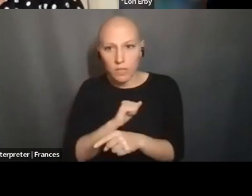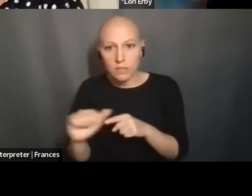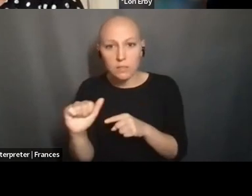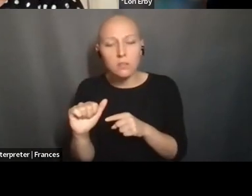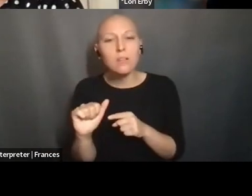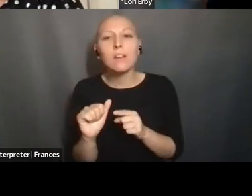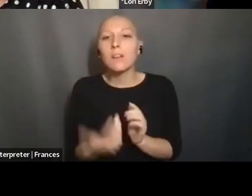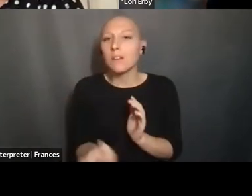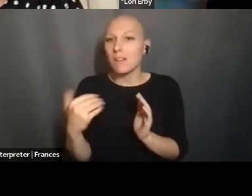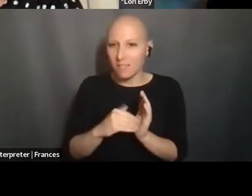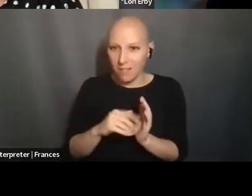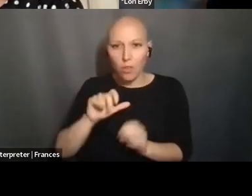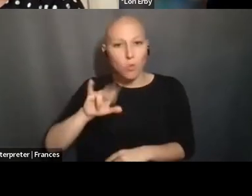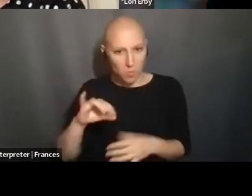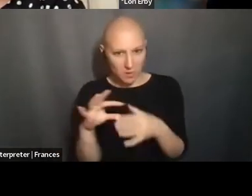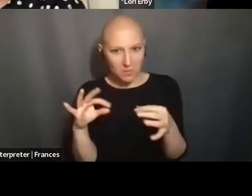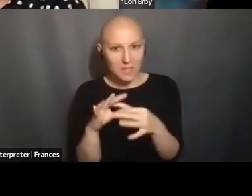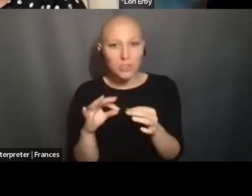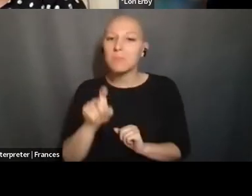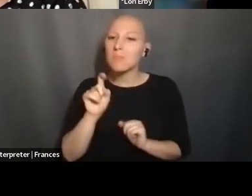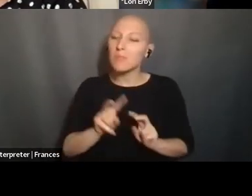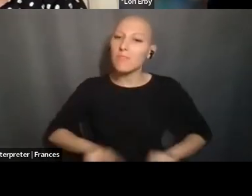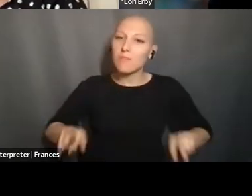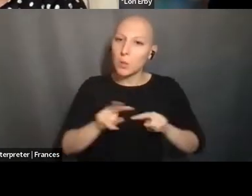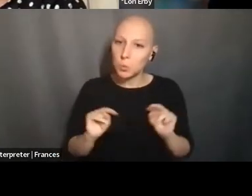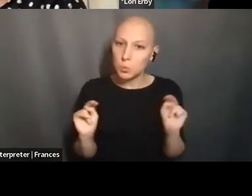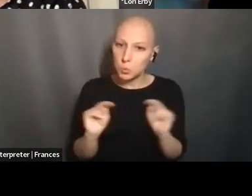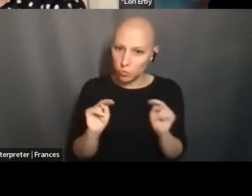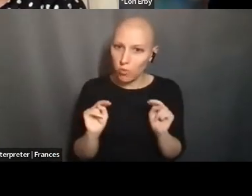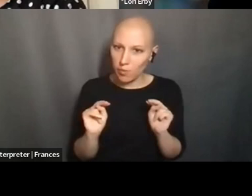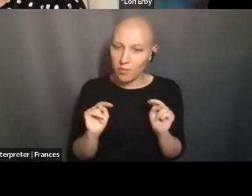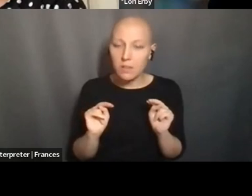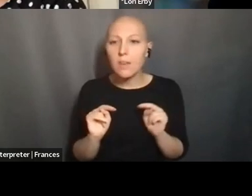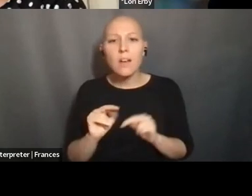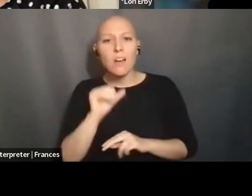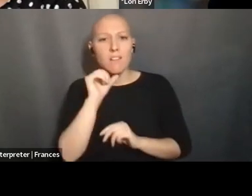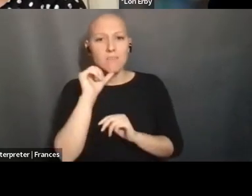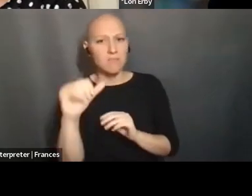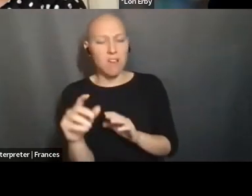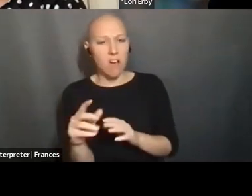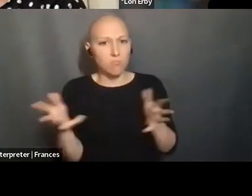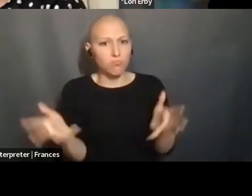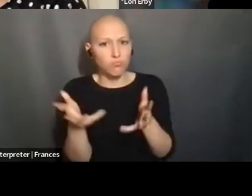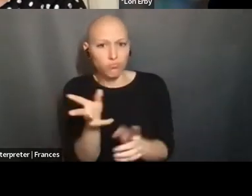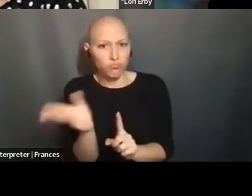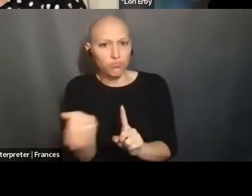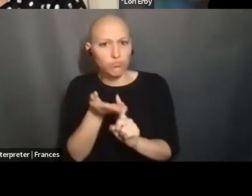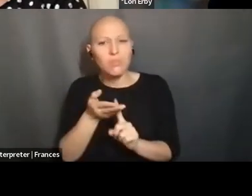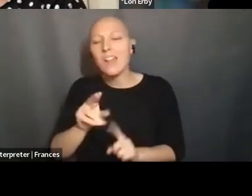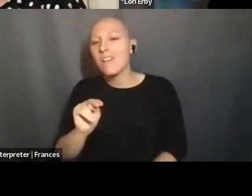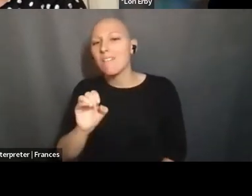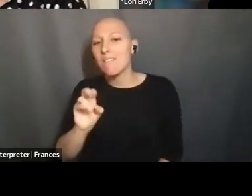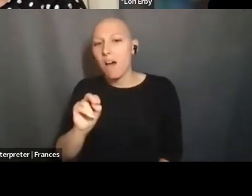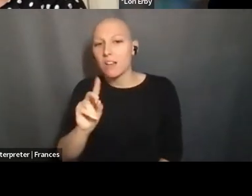information, and famously non-directive, because you're supposed to make your own informed and free choice. So I want to say